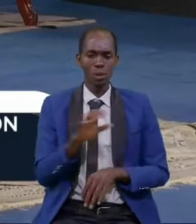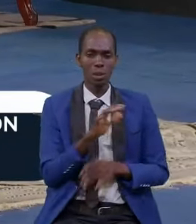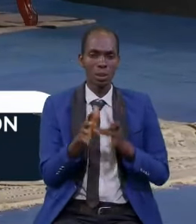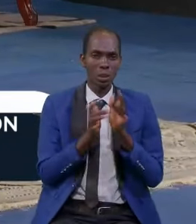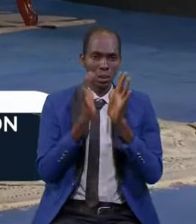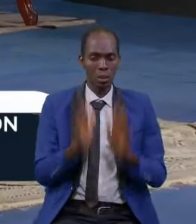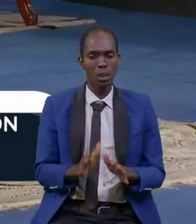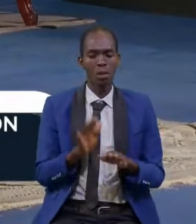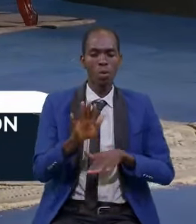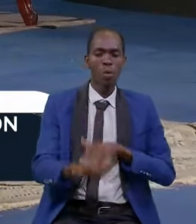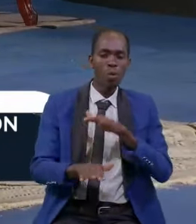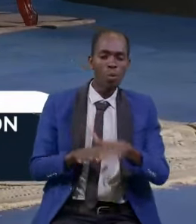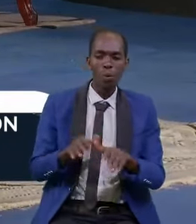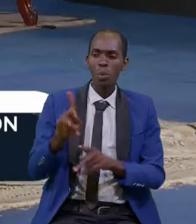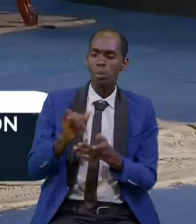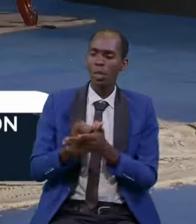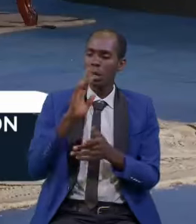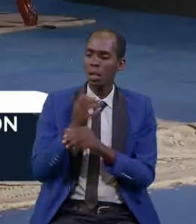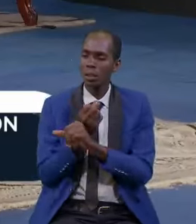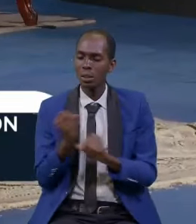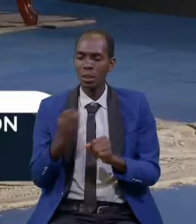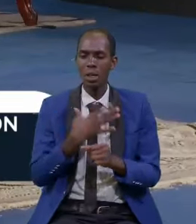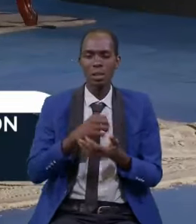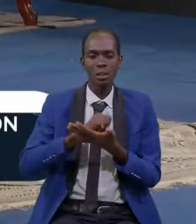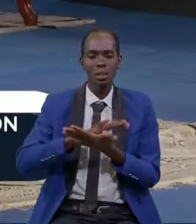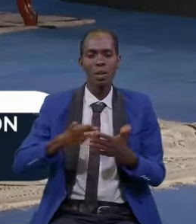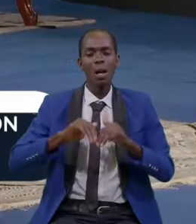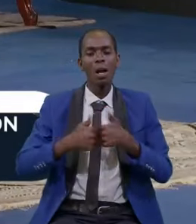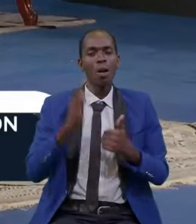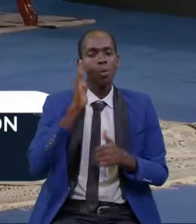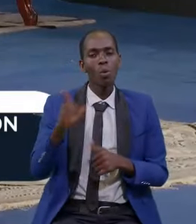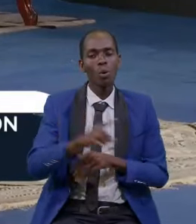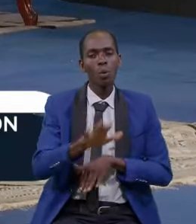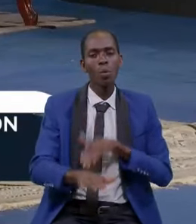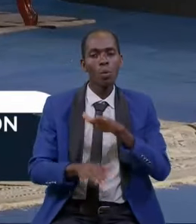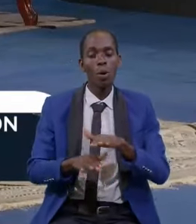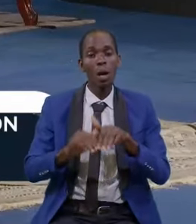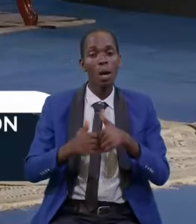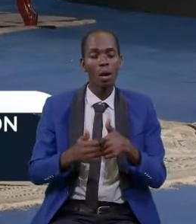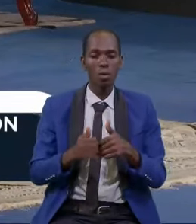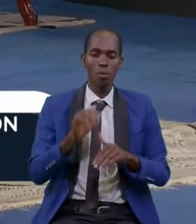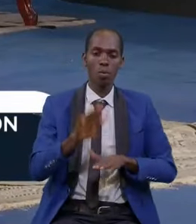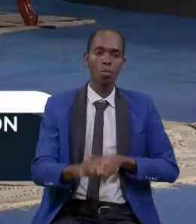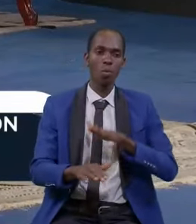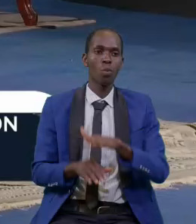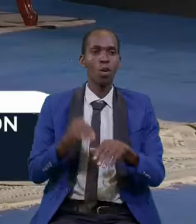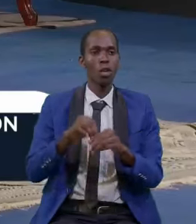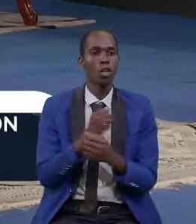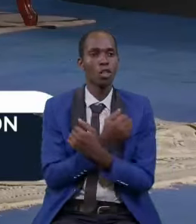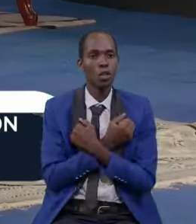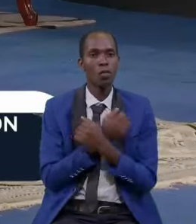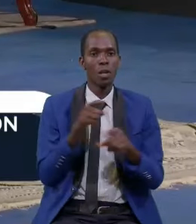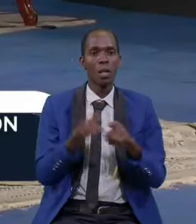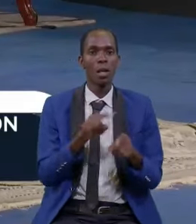sanctified souls, how do we walk? Walk in love as Christ also has loved us, and he